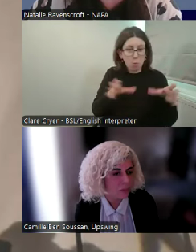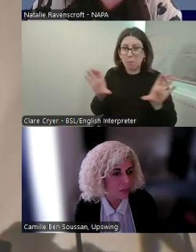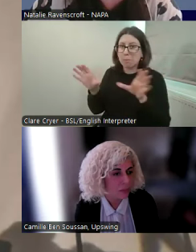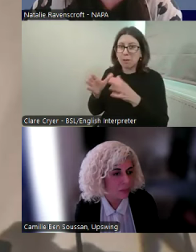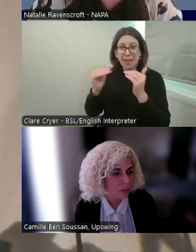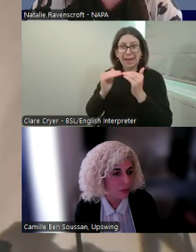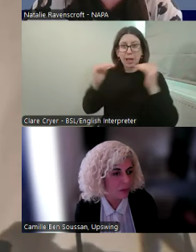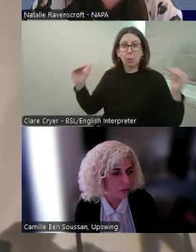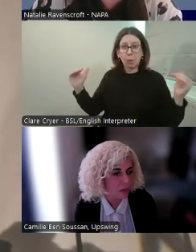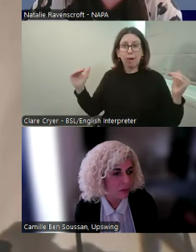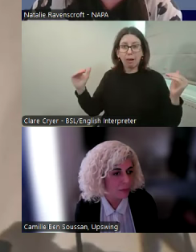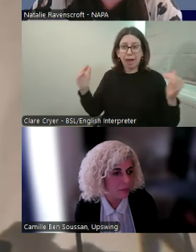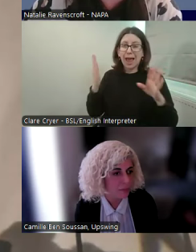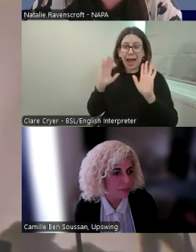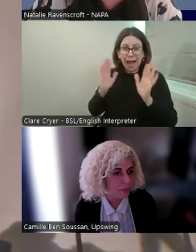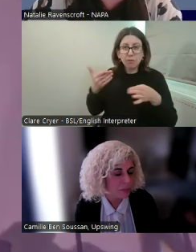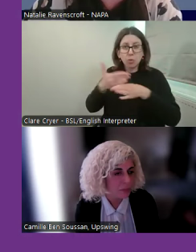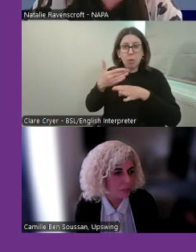within that partnership.